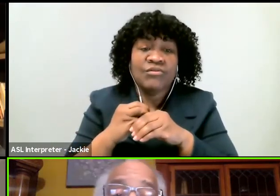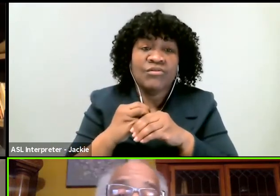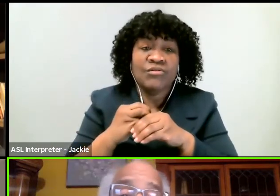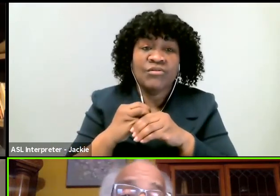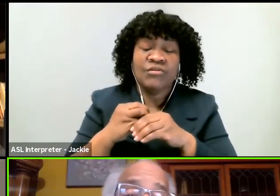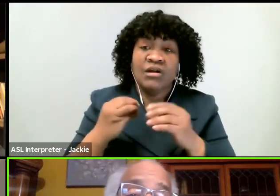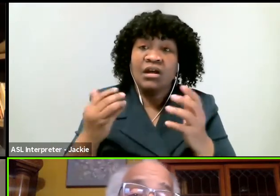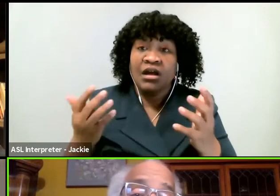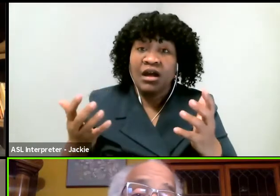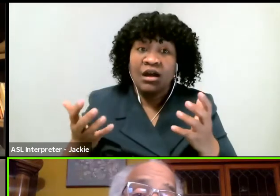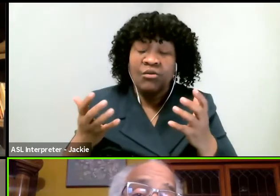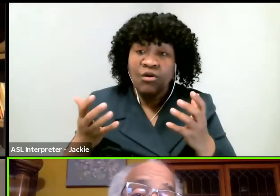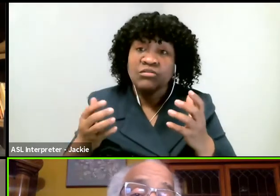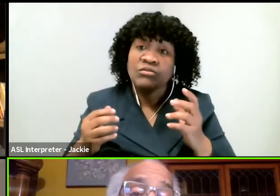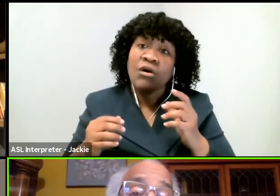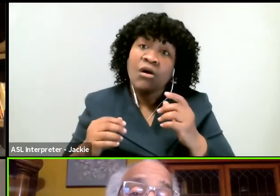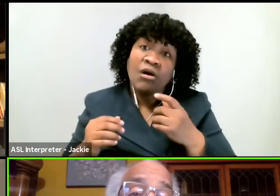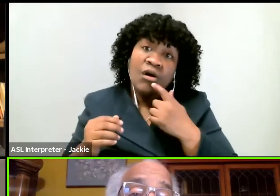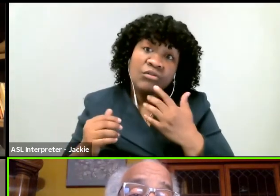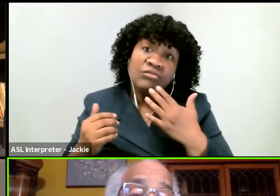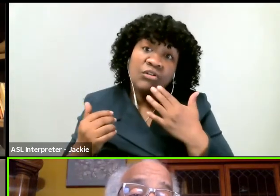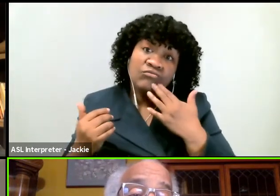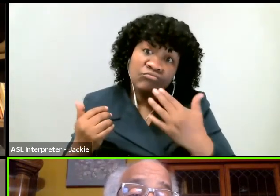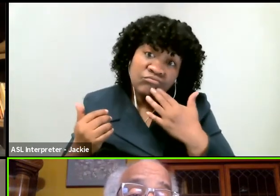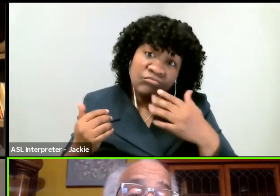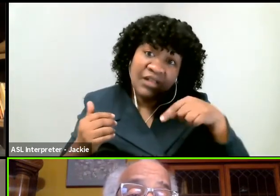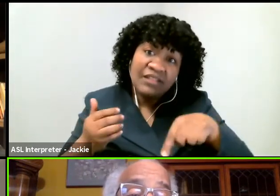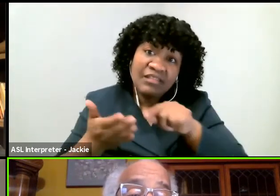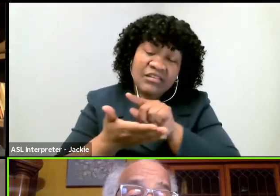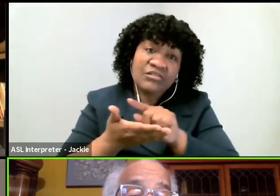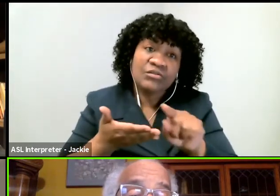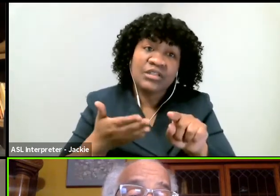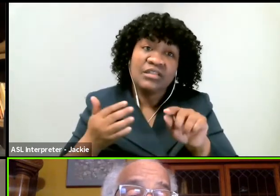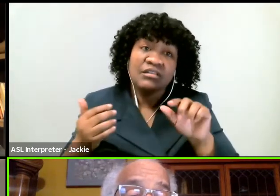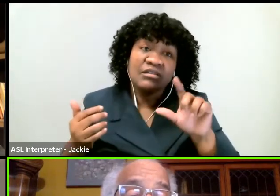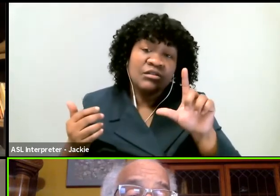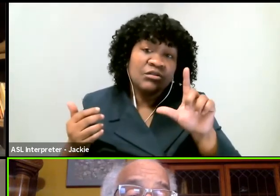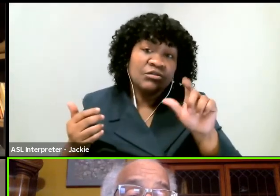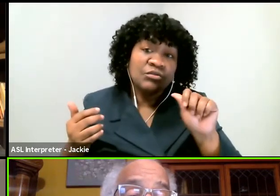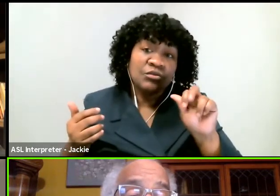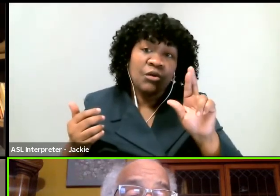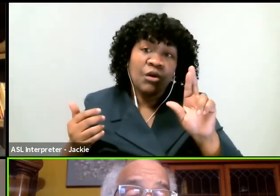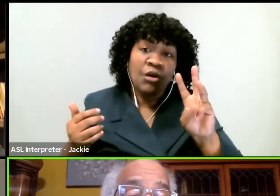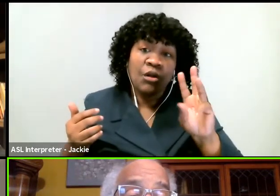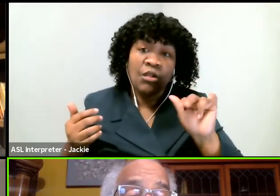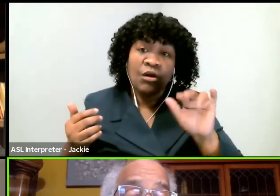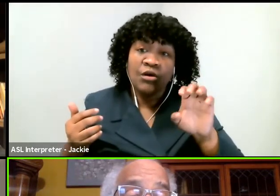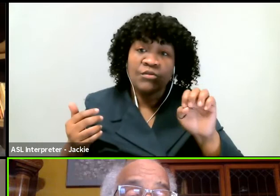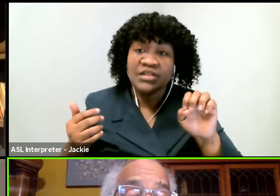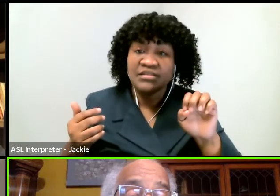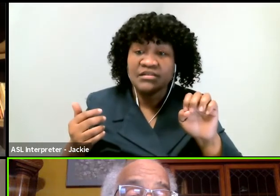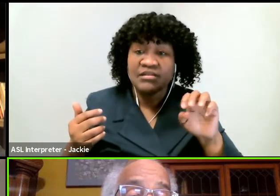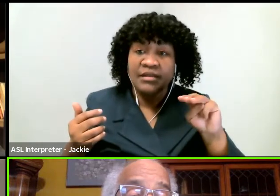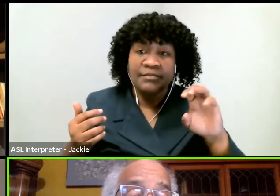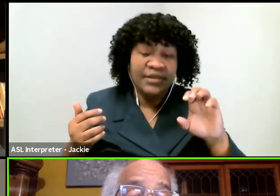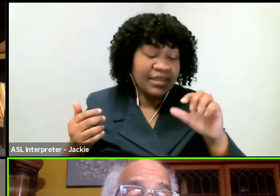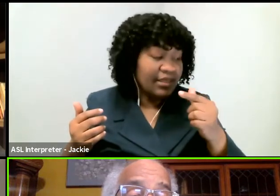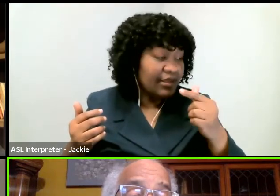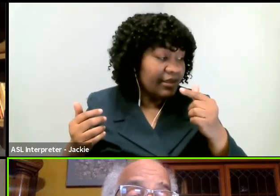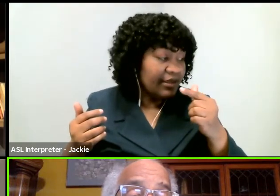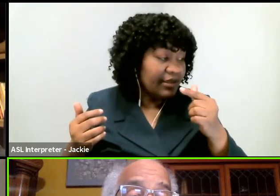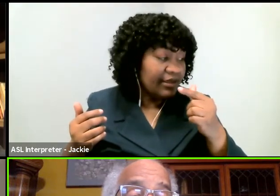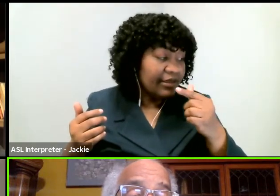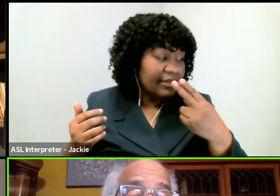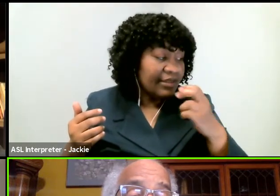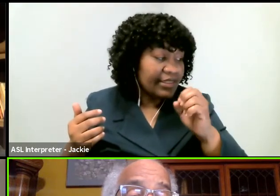want to nod, especially this week, to Lawrence Ferlinghetti, who died last week, Coney Island of the